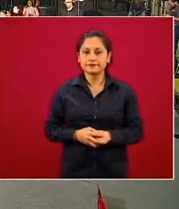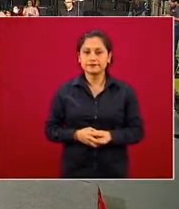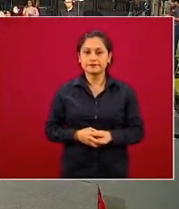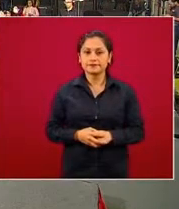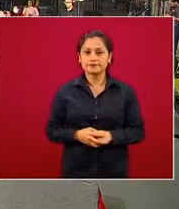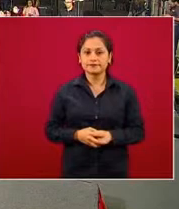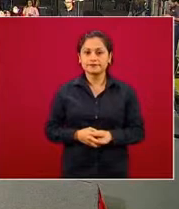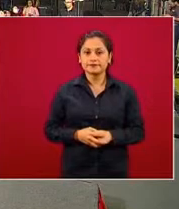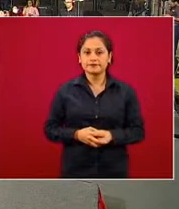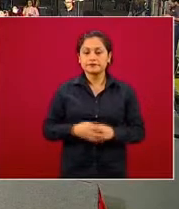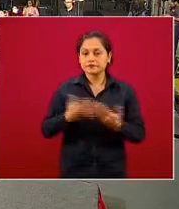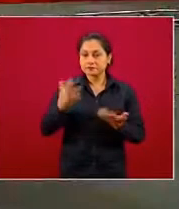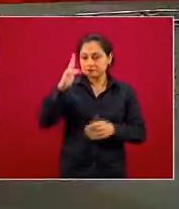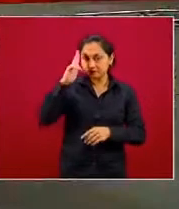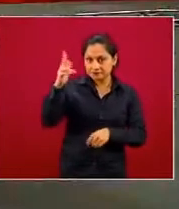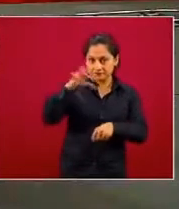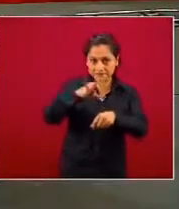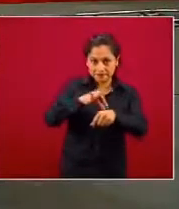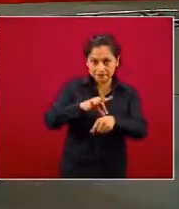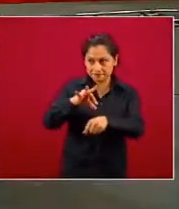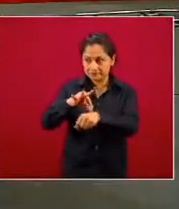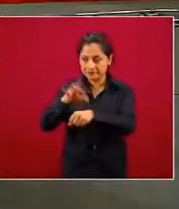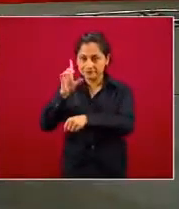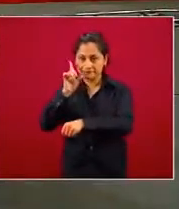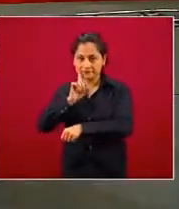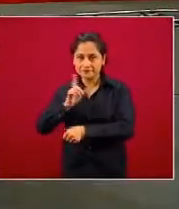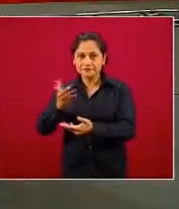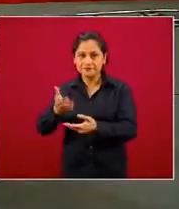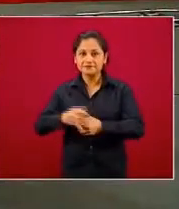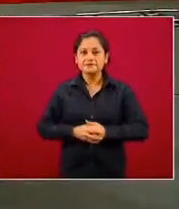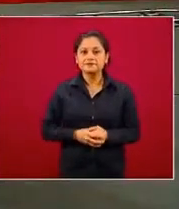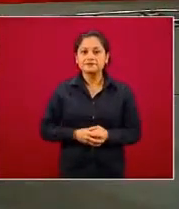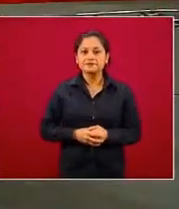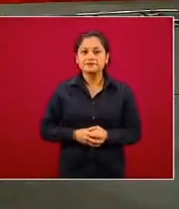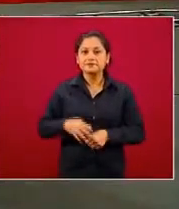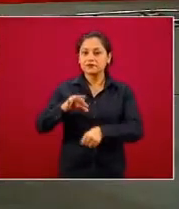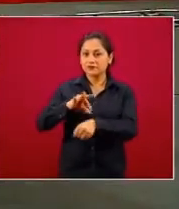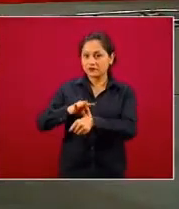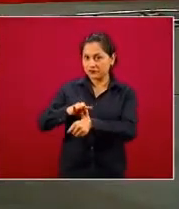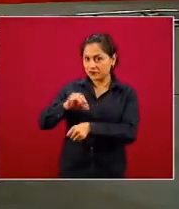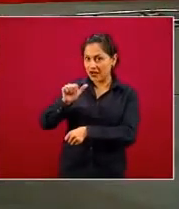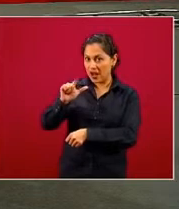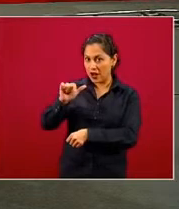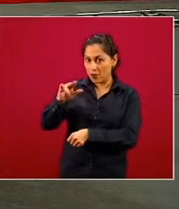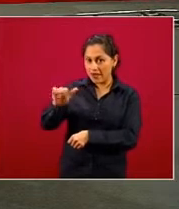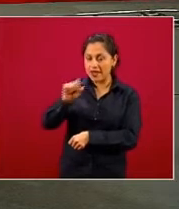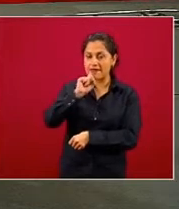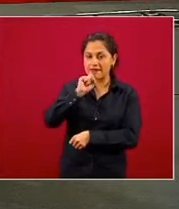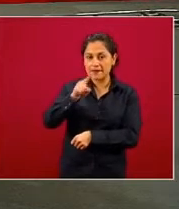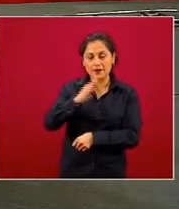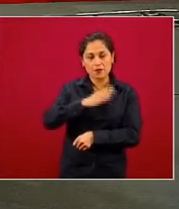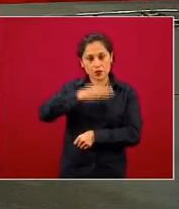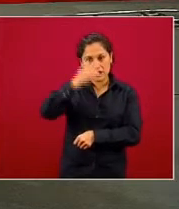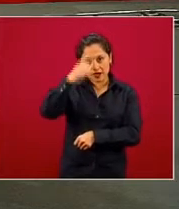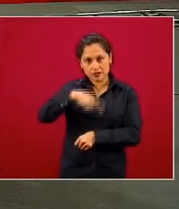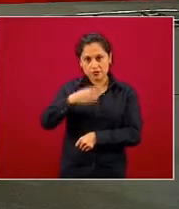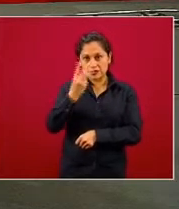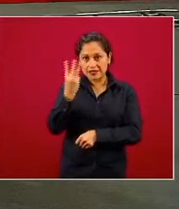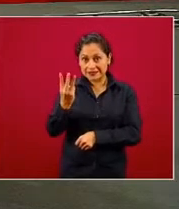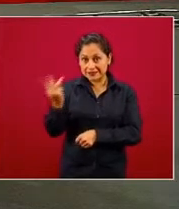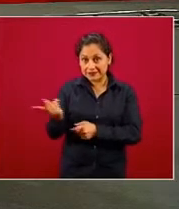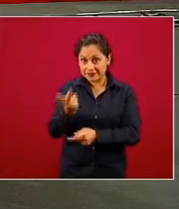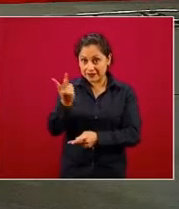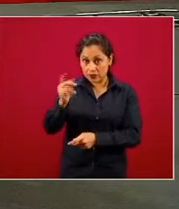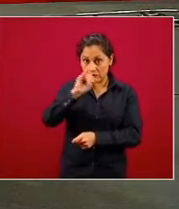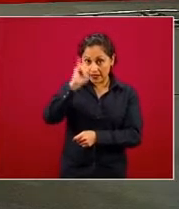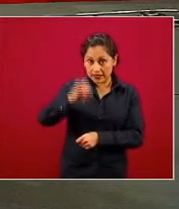Dr. ¿Qué and tal, Dr. doctor? Sheinbaum Doctora and Dr. y, Lumia, good y doctora evening. Lomía también. Buenas noches. Tres Mrs. preguntas Sheinbaum, rápidas para la jefa de what's gobierno.